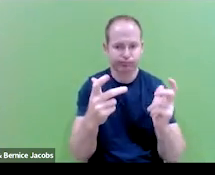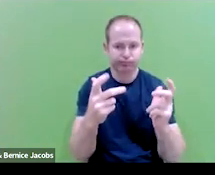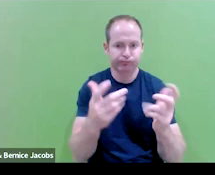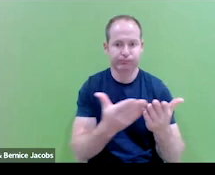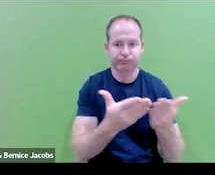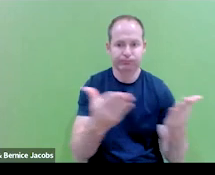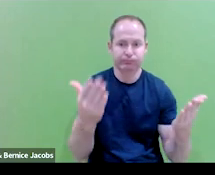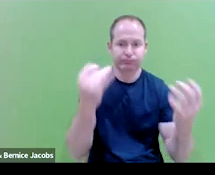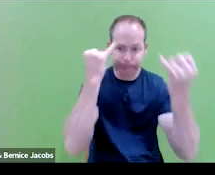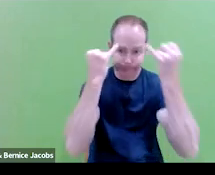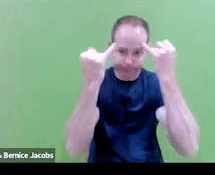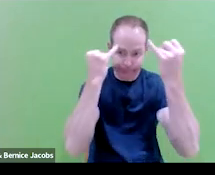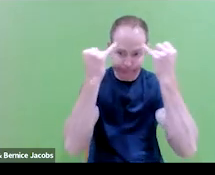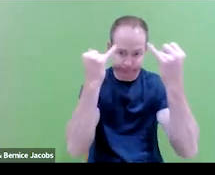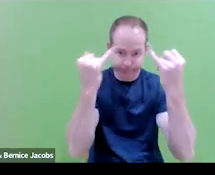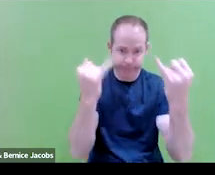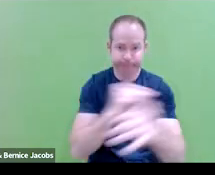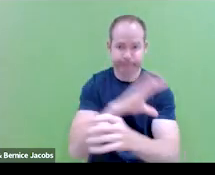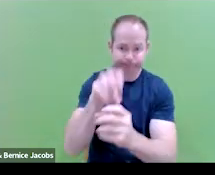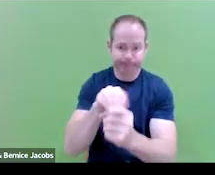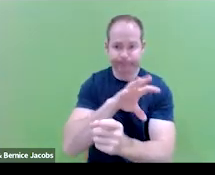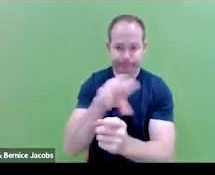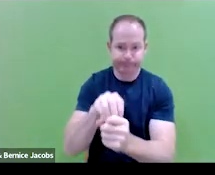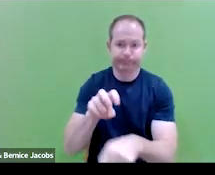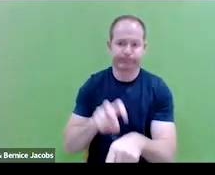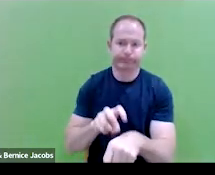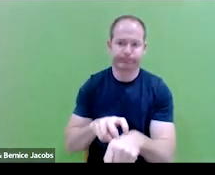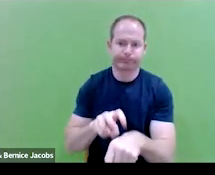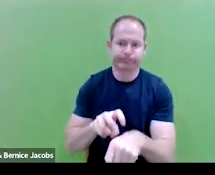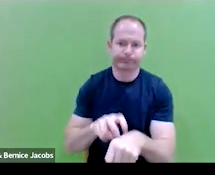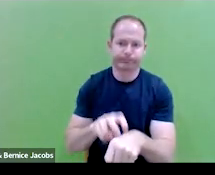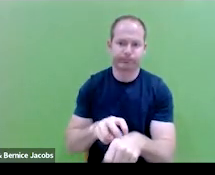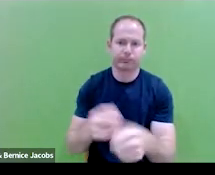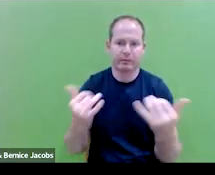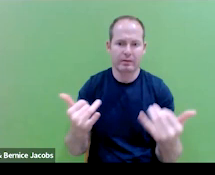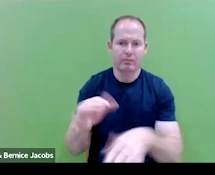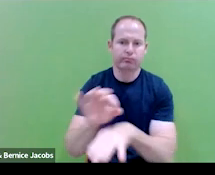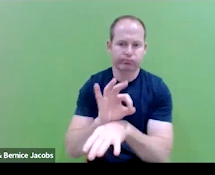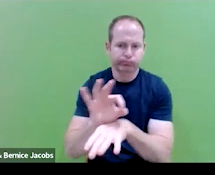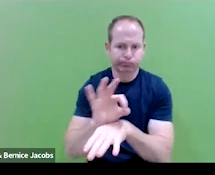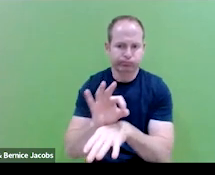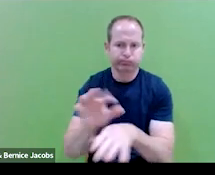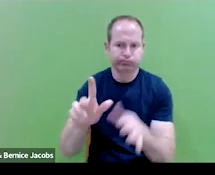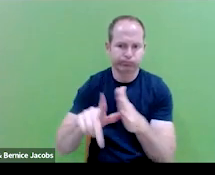and we need them to evaluate what is being designed for them.